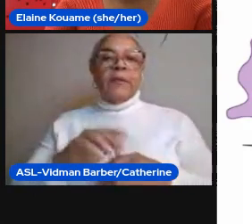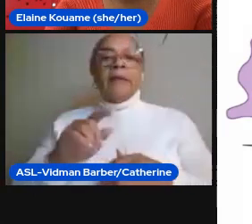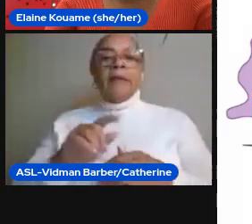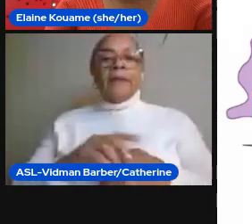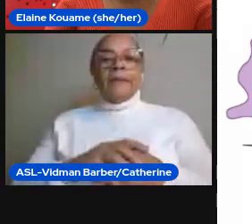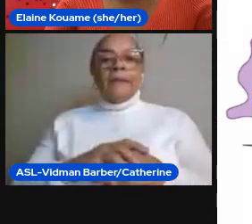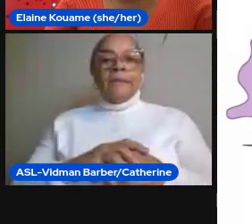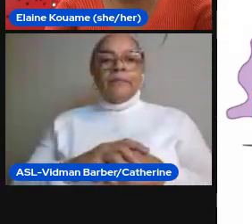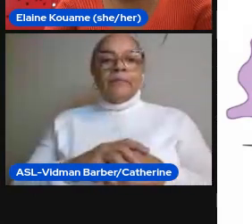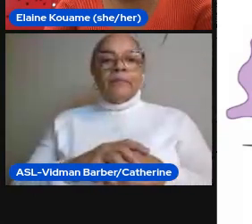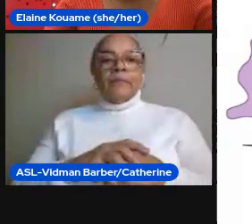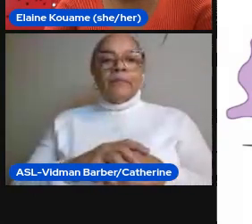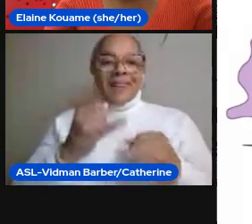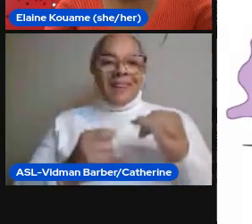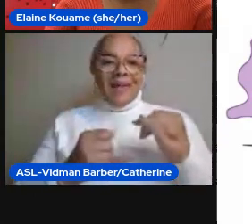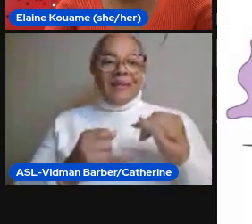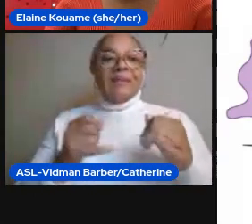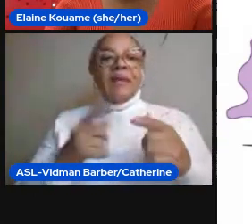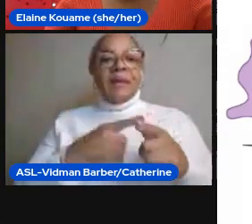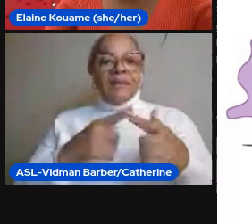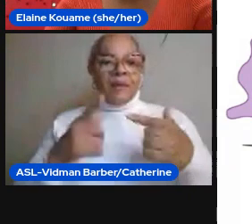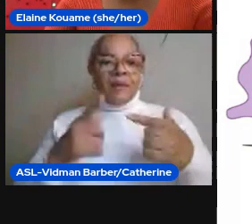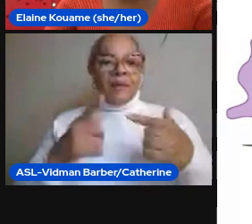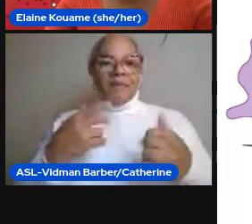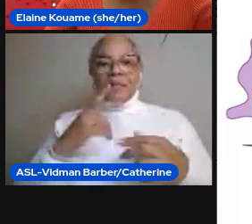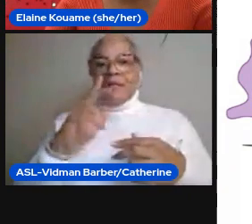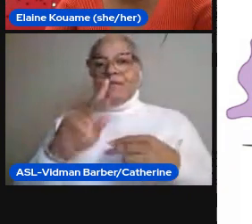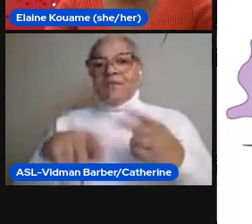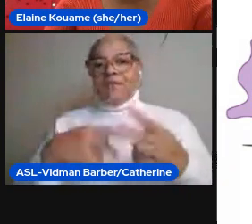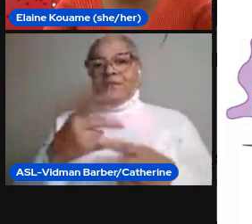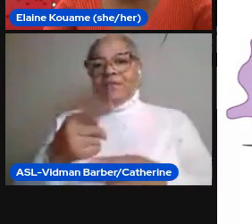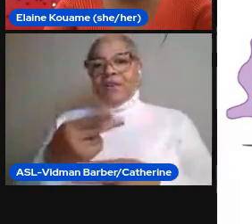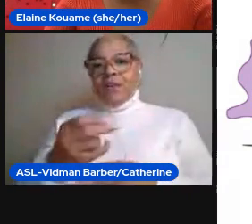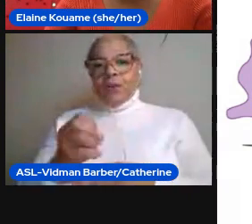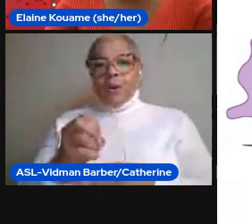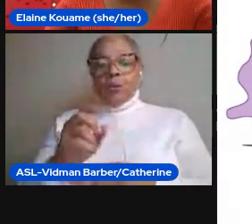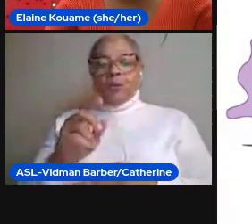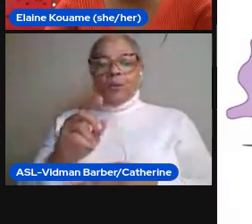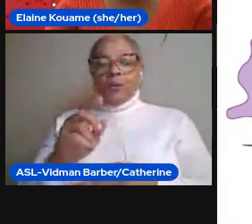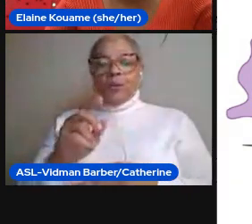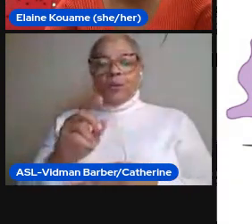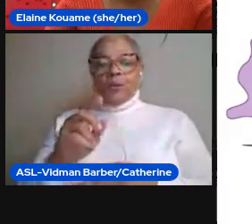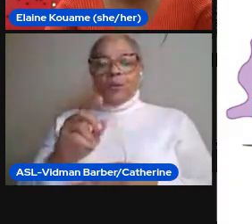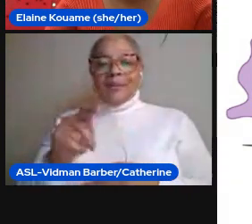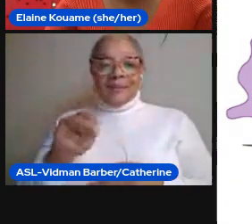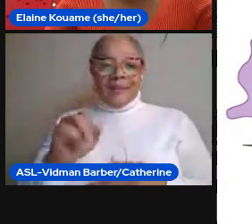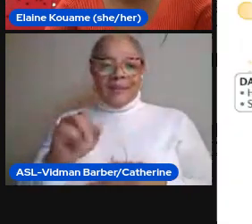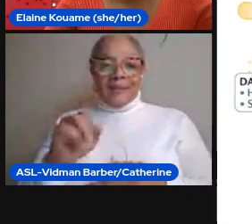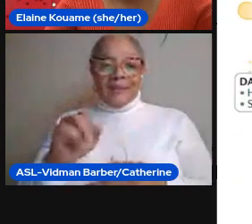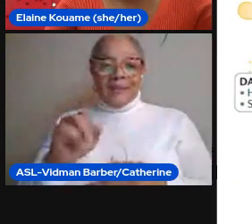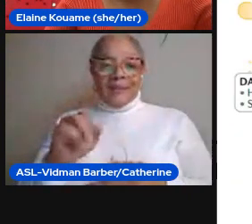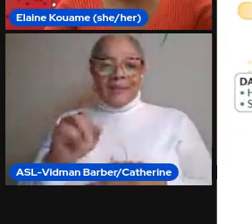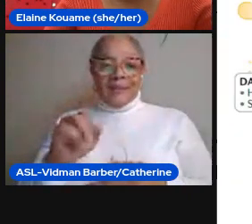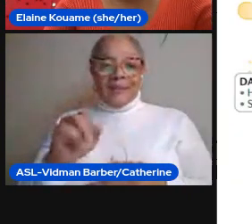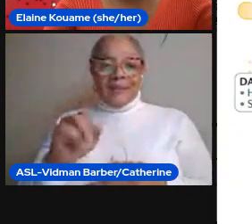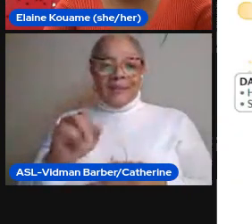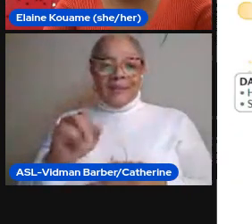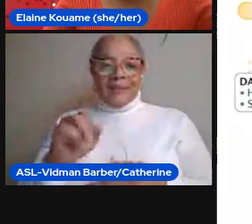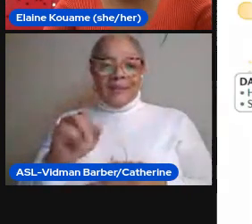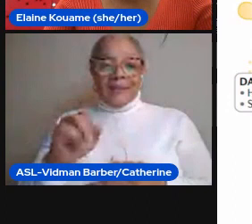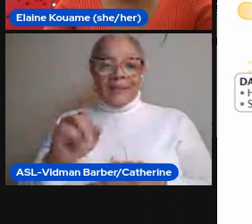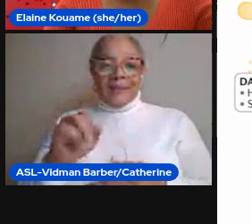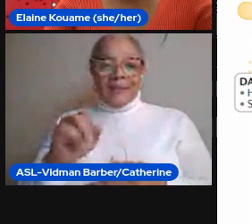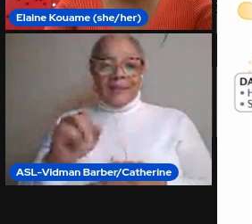Lastly, now we have this phenotype with sensing dead cells. So we wanted to